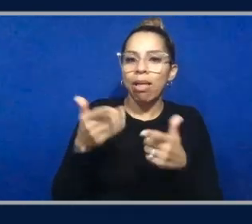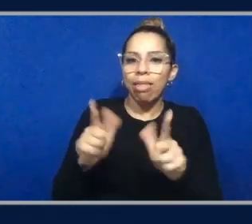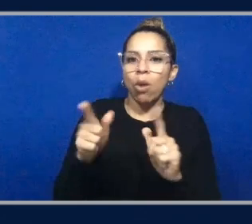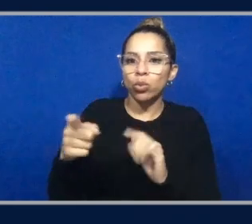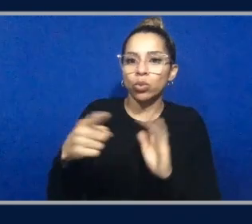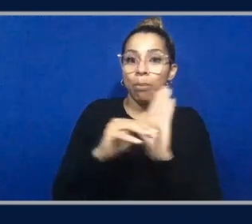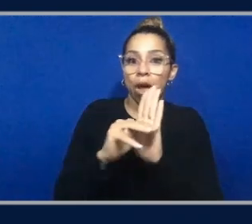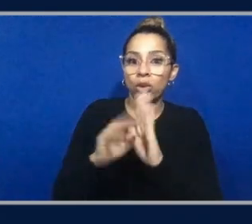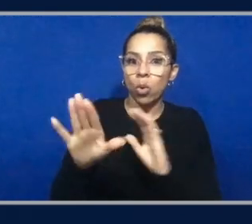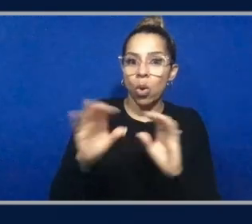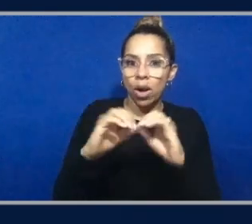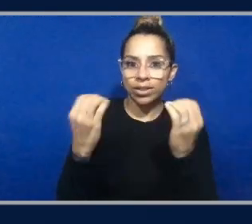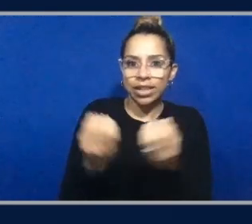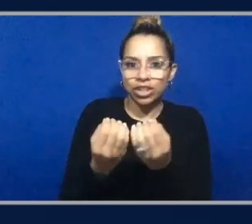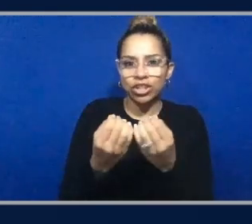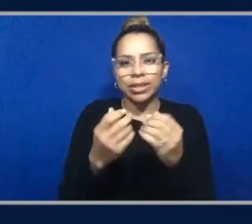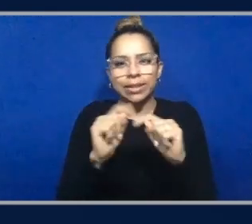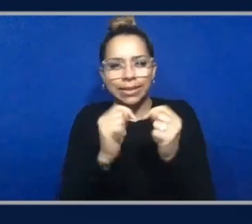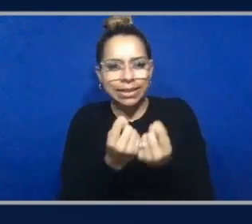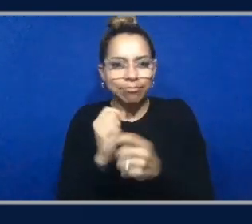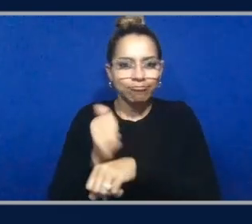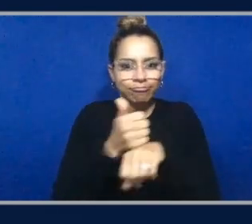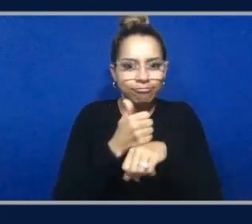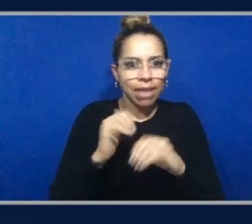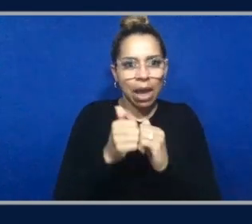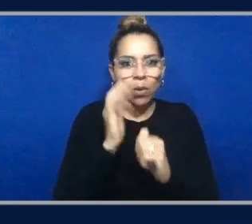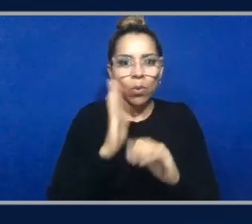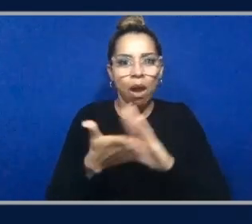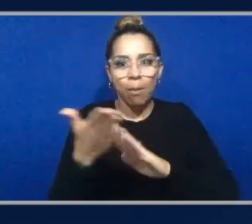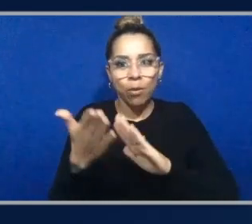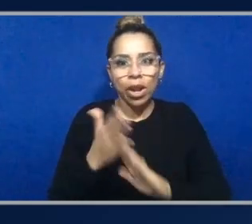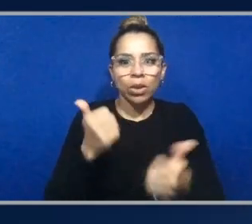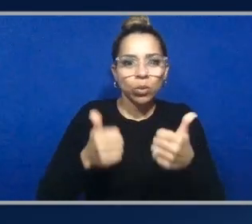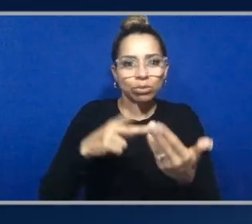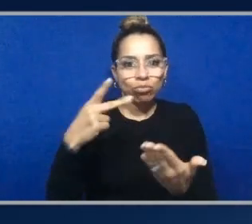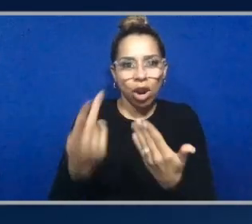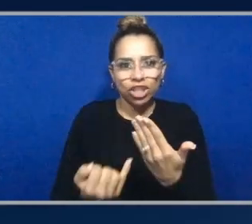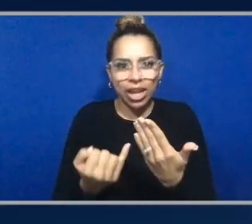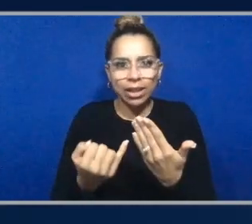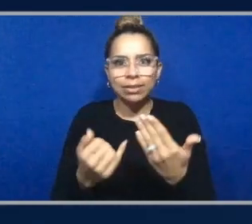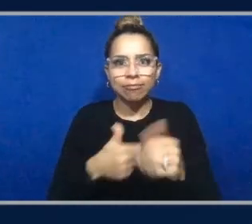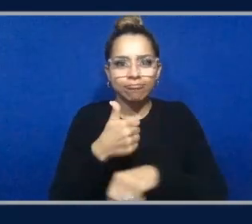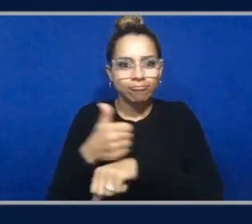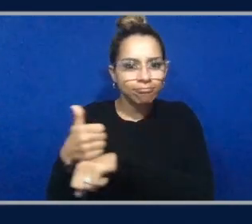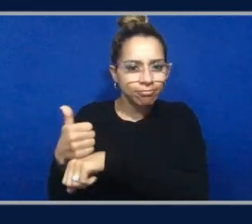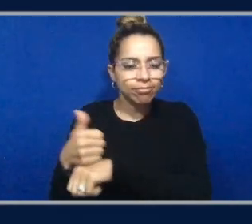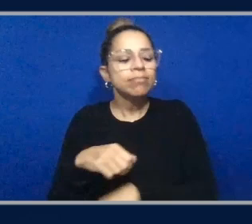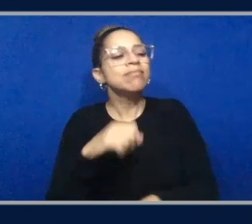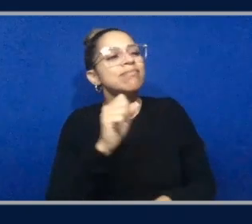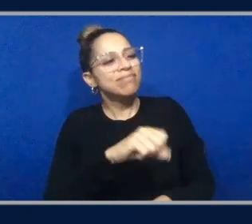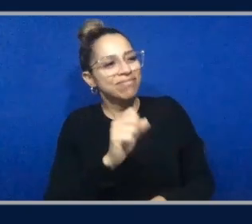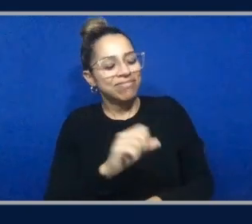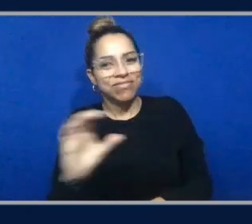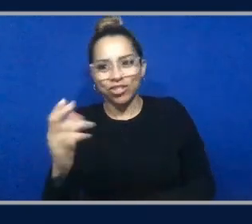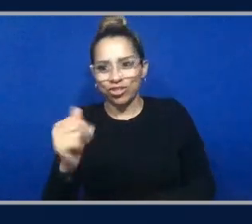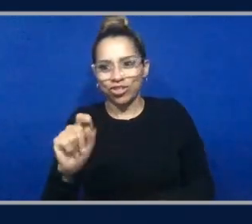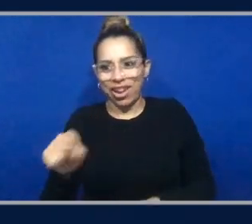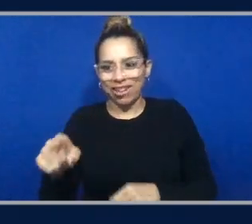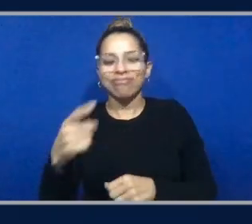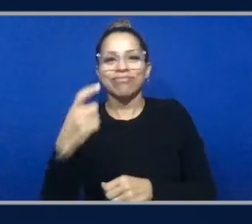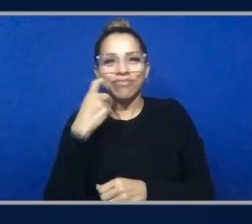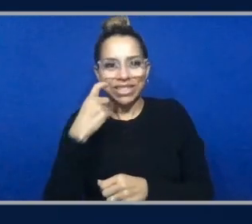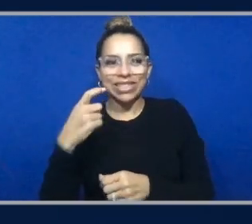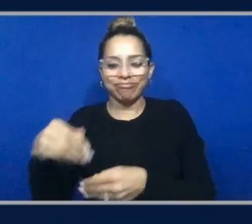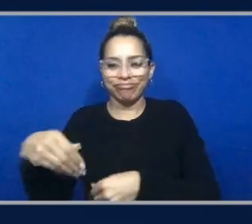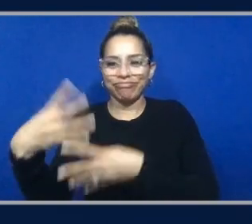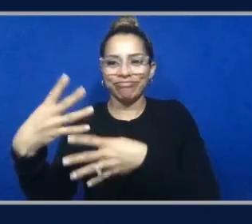Yep, got So it. yeah. I like it. Yeah, I like it too. This is a question that just came up in the chat, almost exactly down to the letter on how you go through and